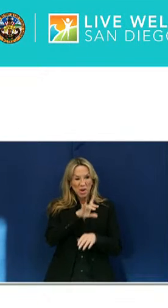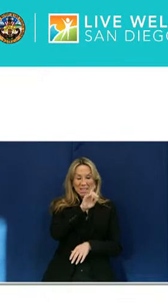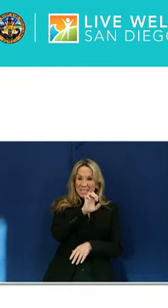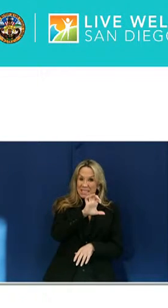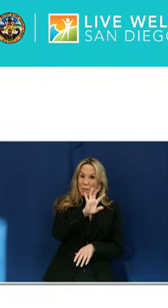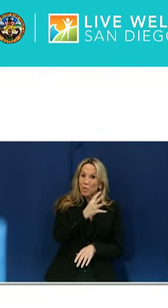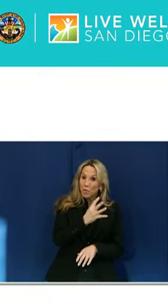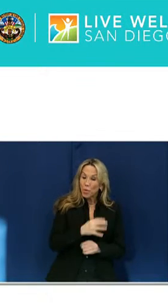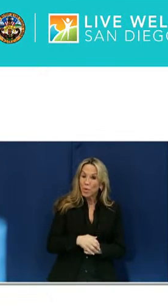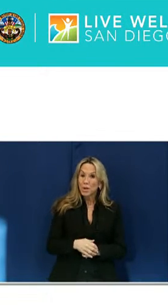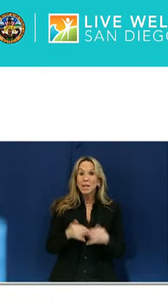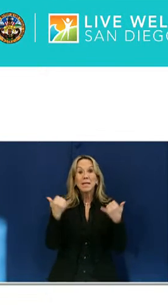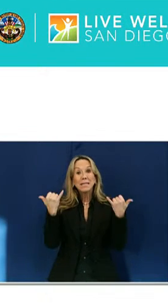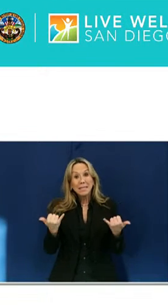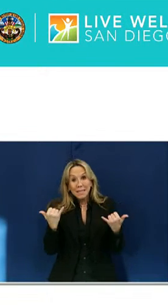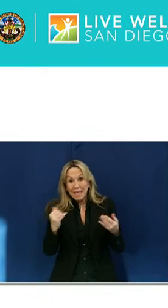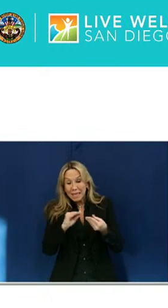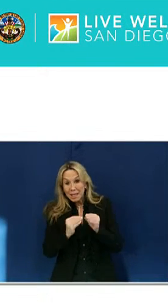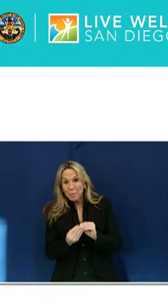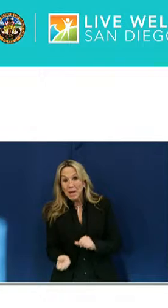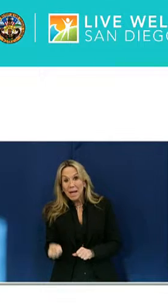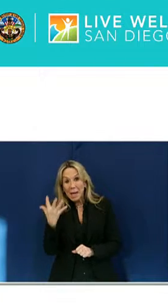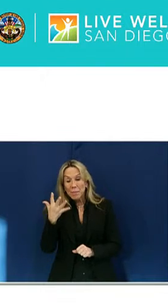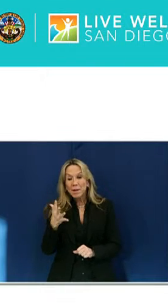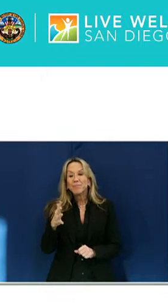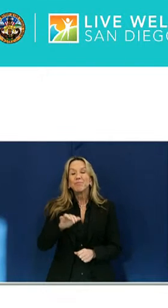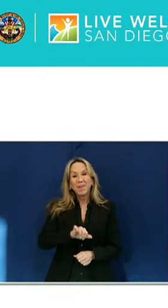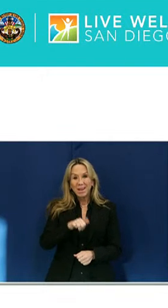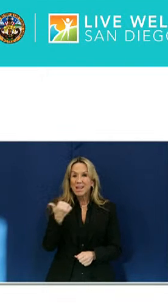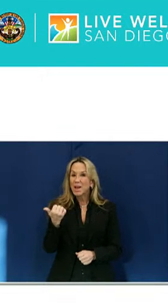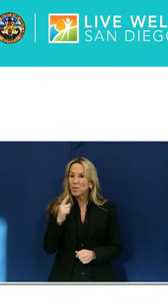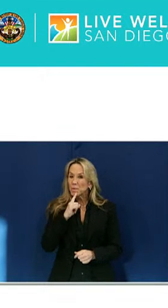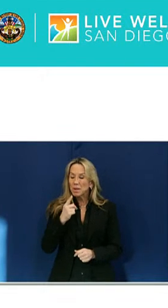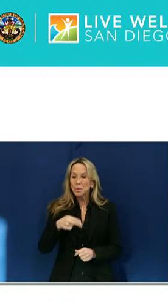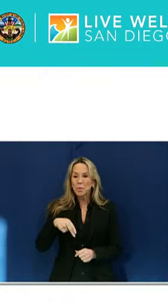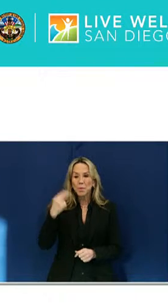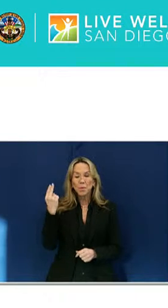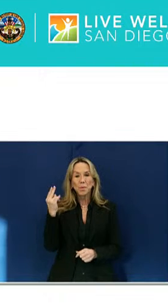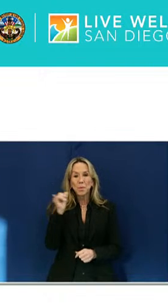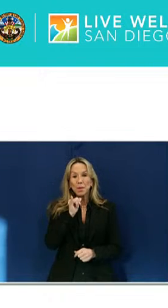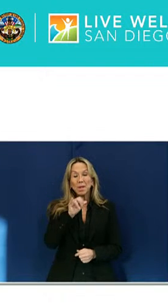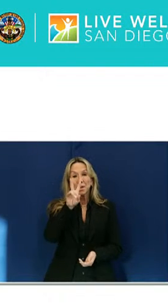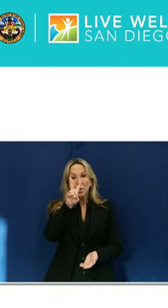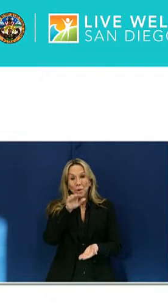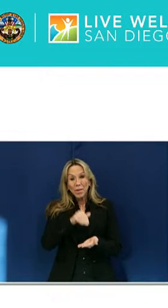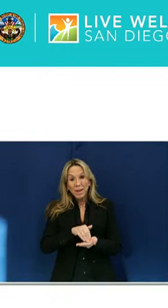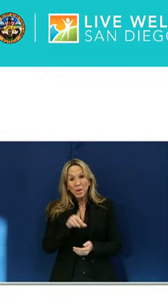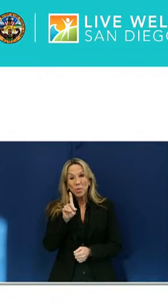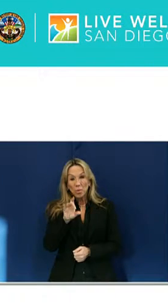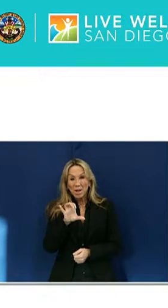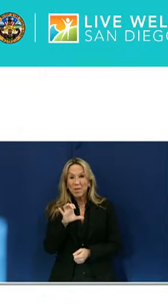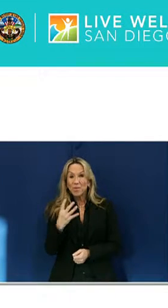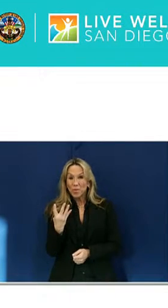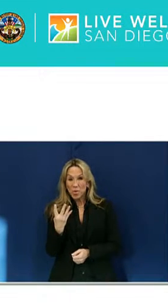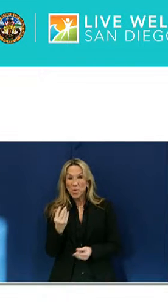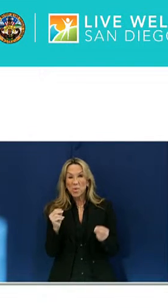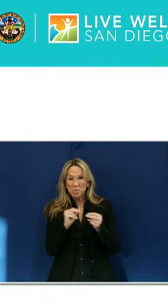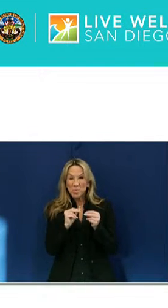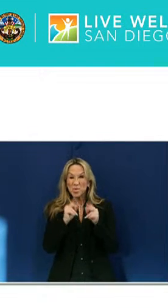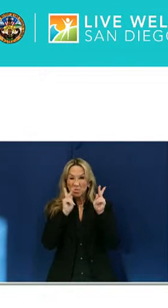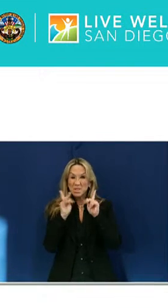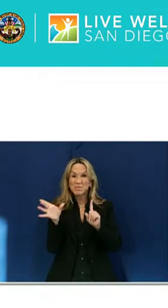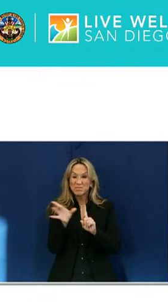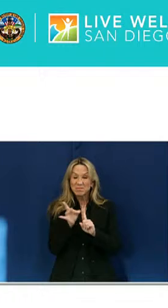And today's count also shows another high number of cases, 2,104 more